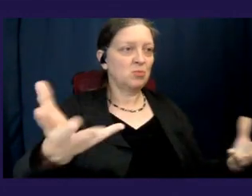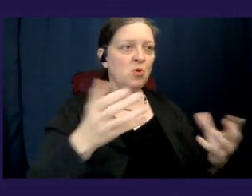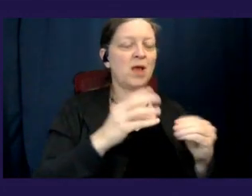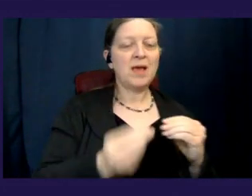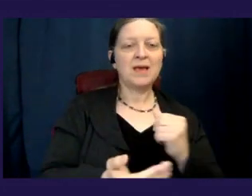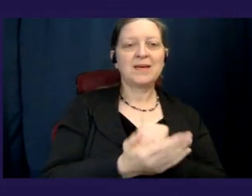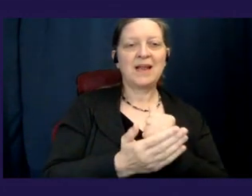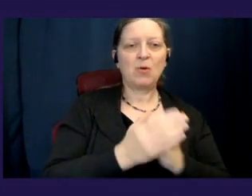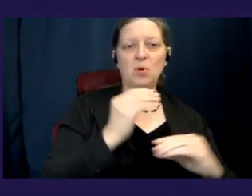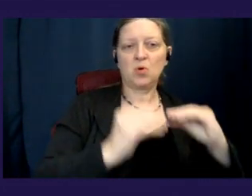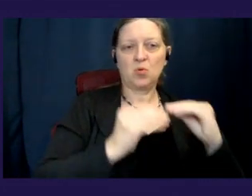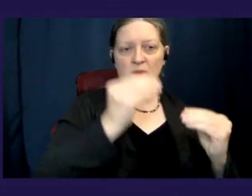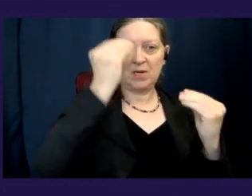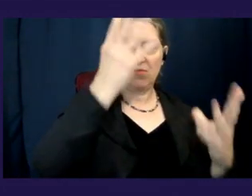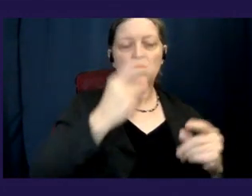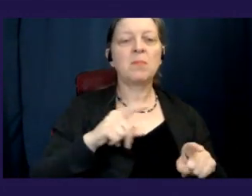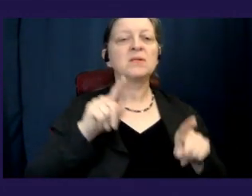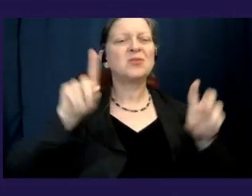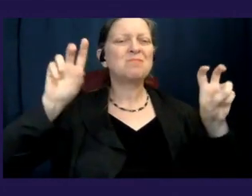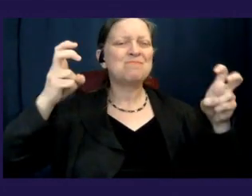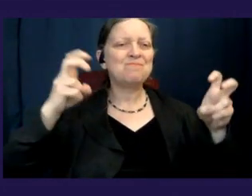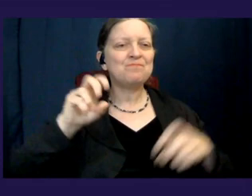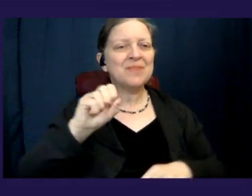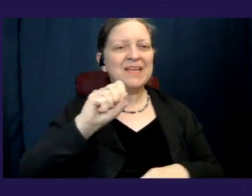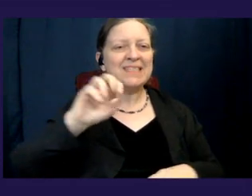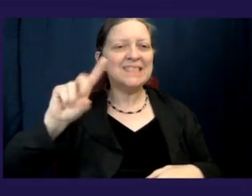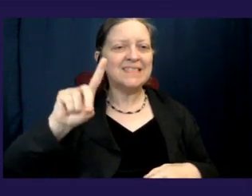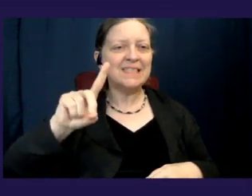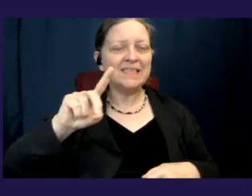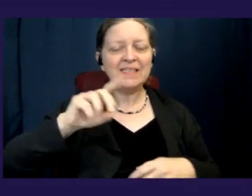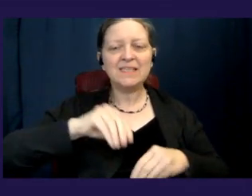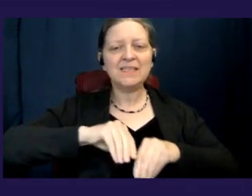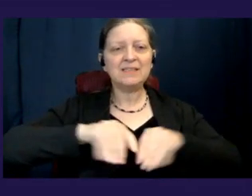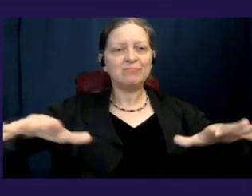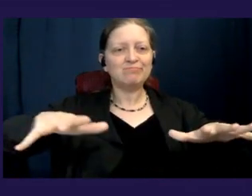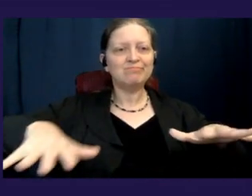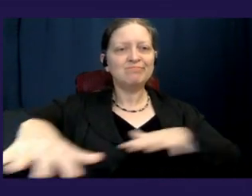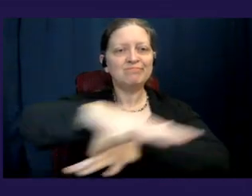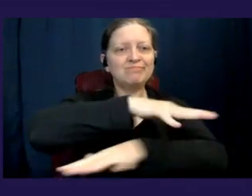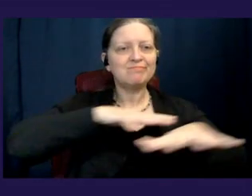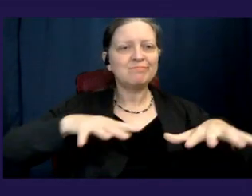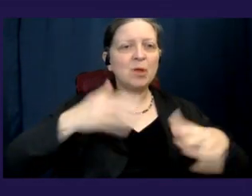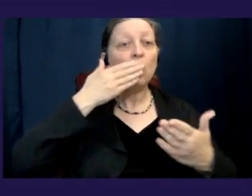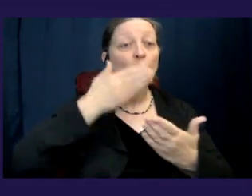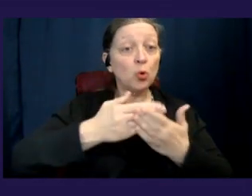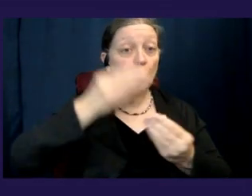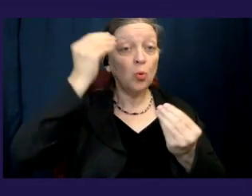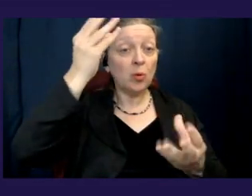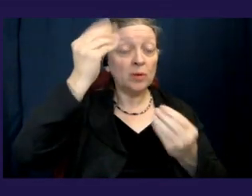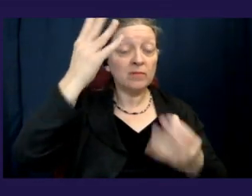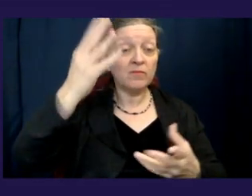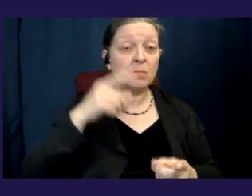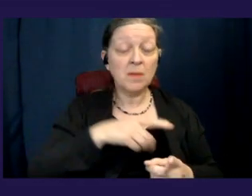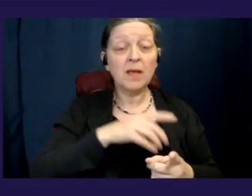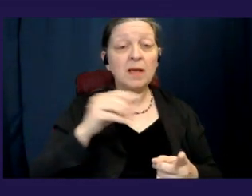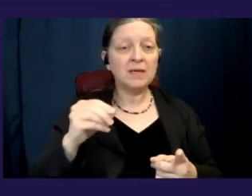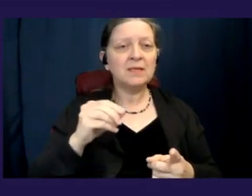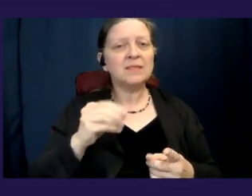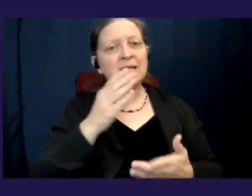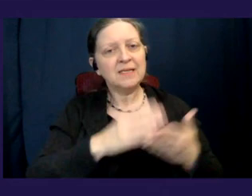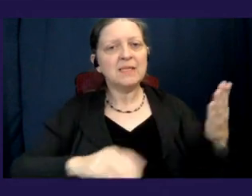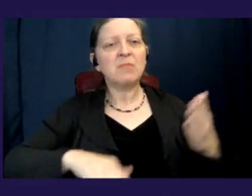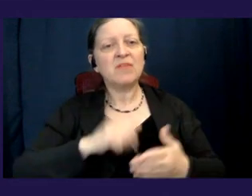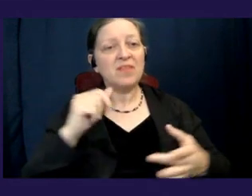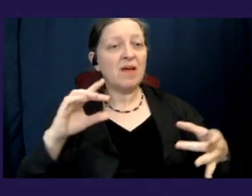with the good information, with the hopes and hopefully some of the connections that the other new gatekeepers of